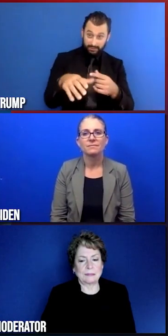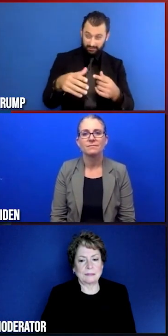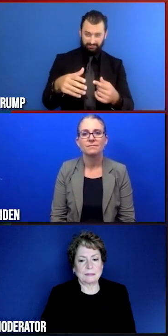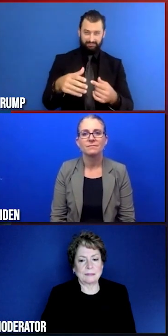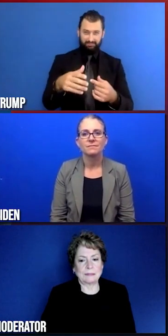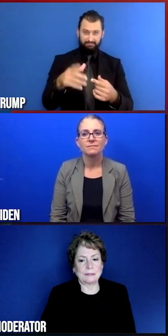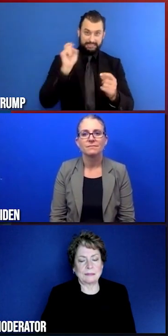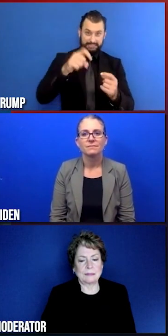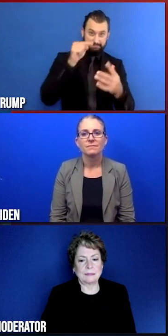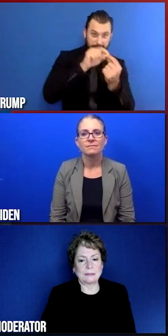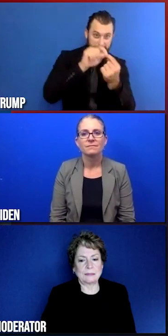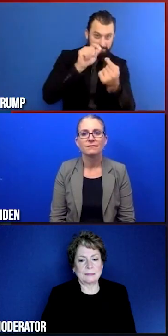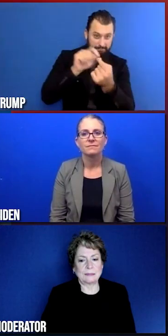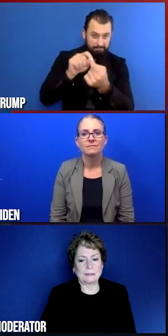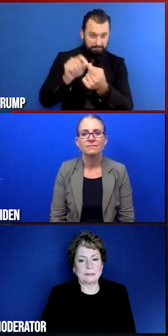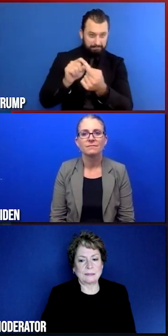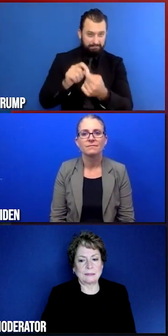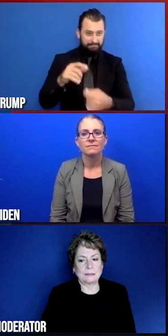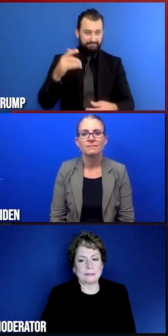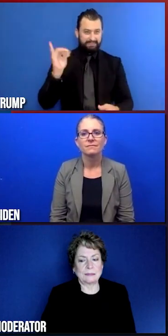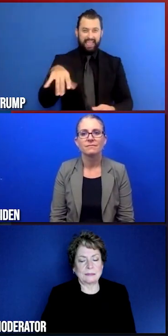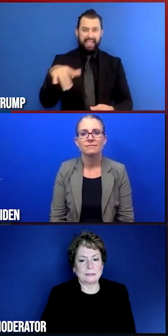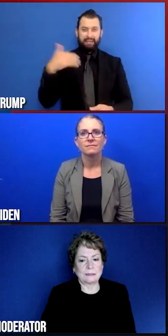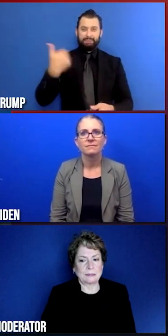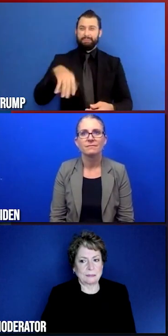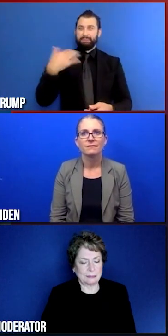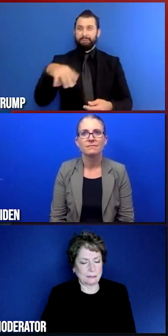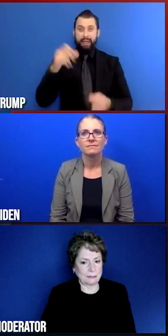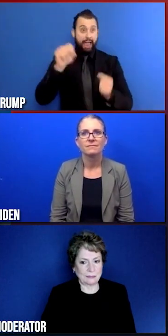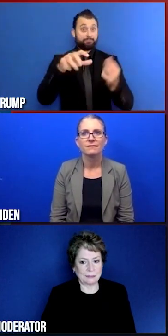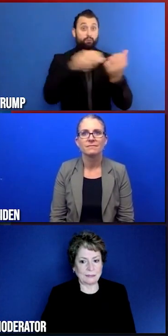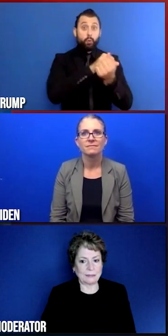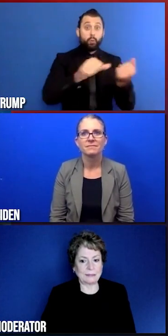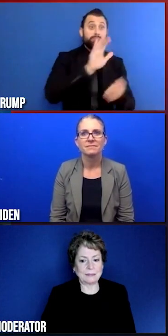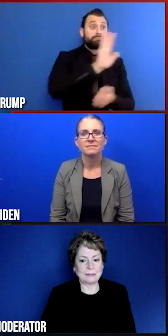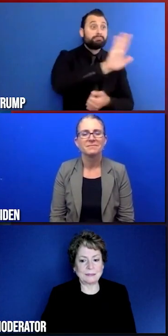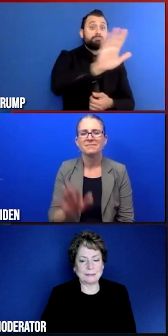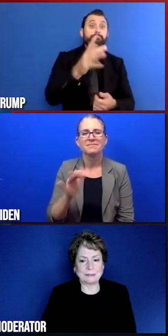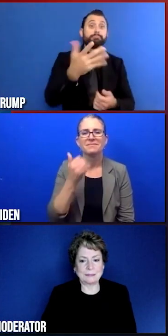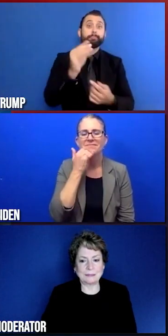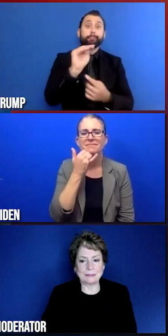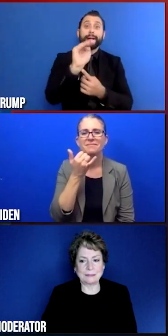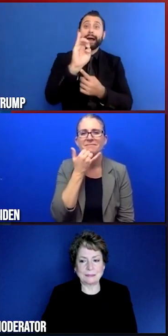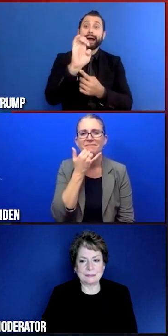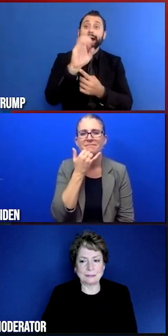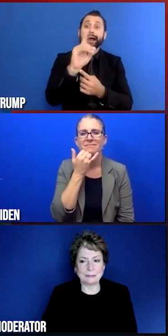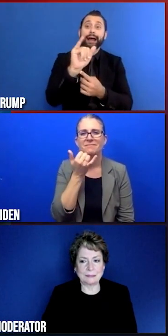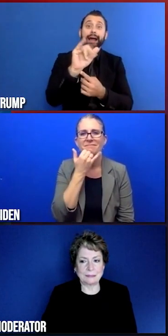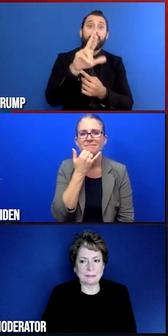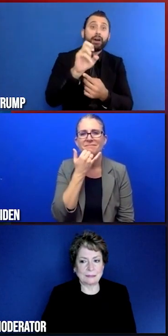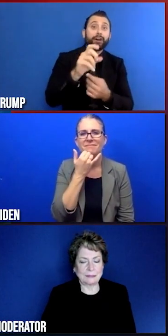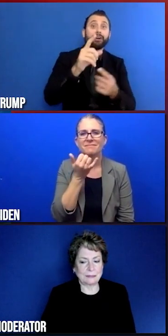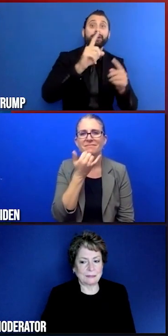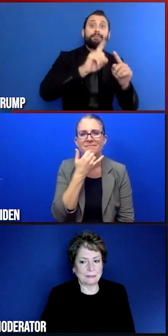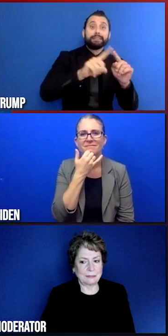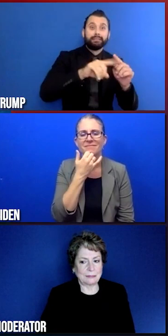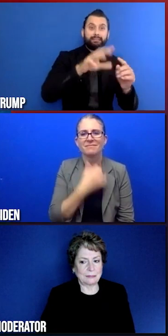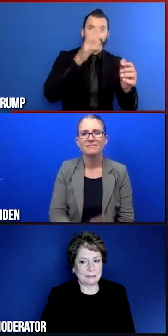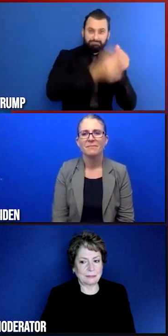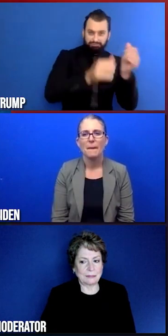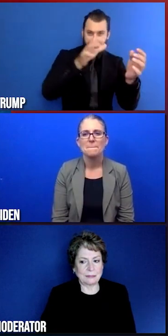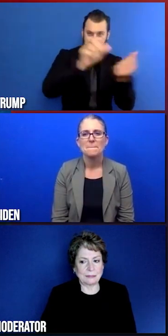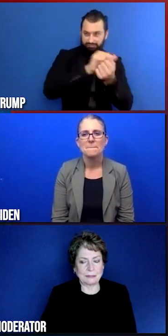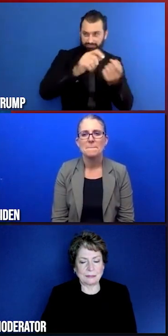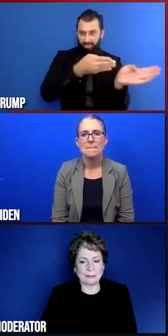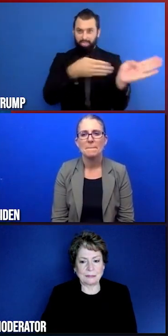destroyed, and destroying your Social Security. And this whole country will come down. You know, Bernie Sanders tried it in his state. He tried it in his